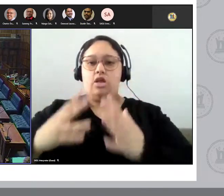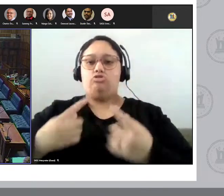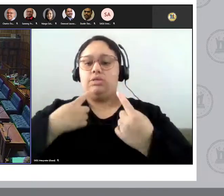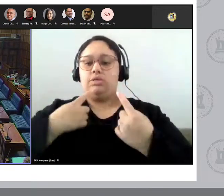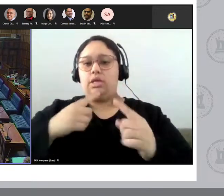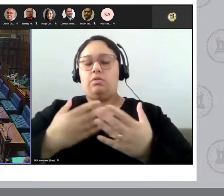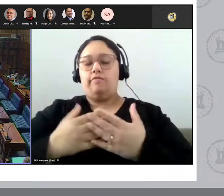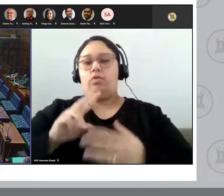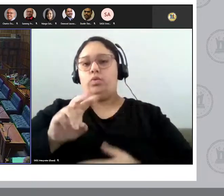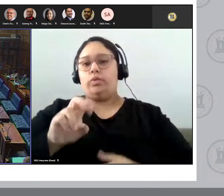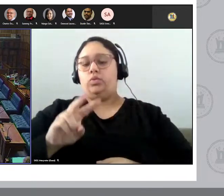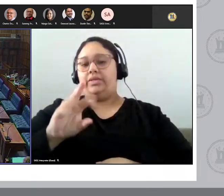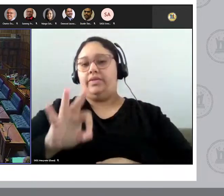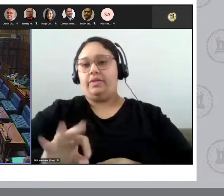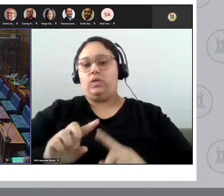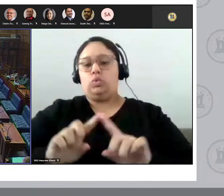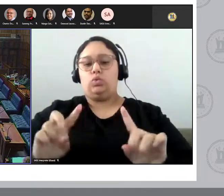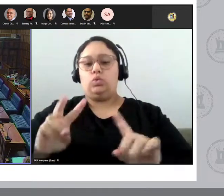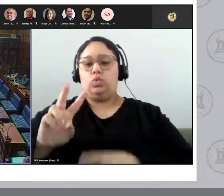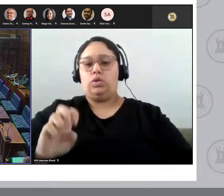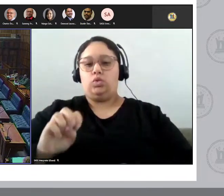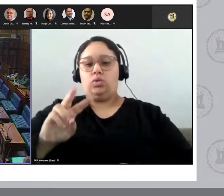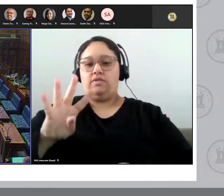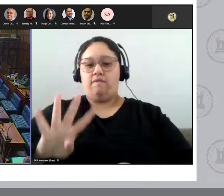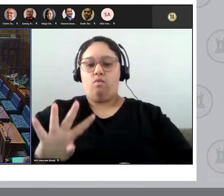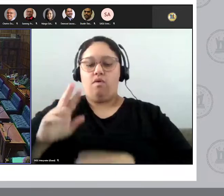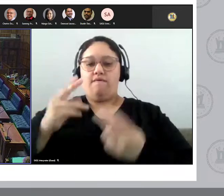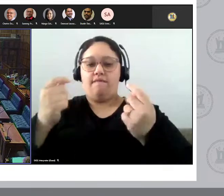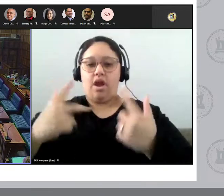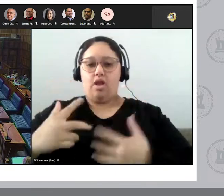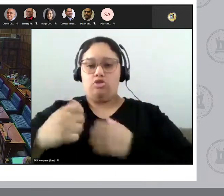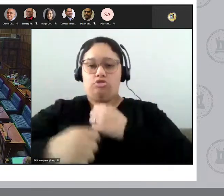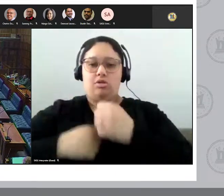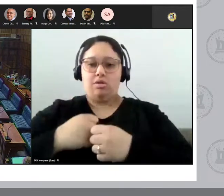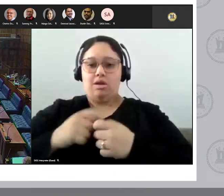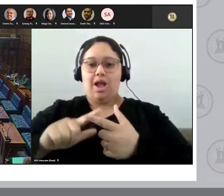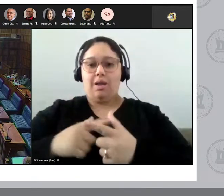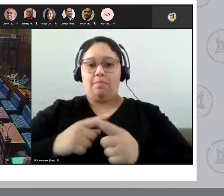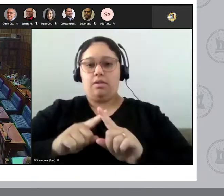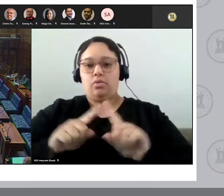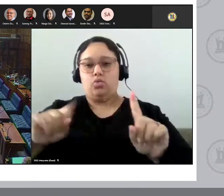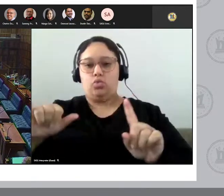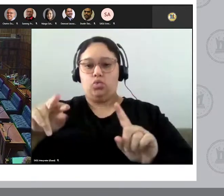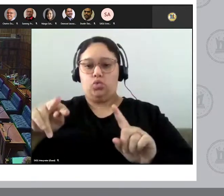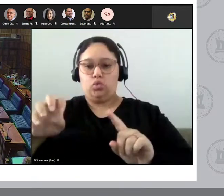the 2023-2024 financial year, April to June.